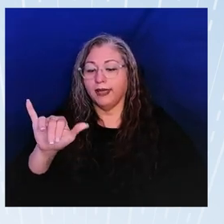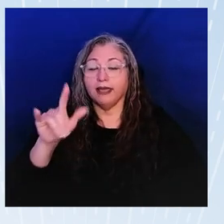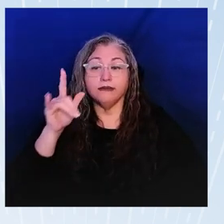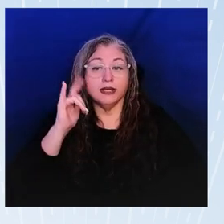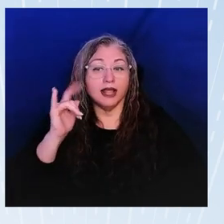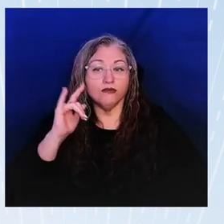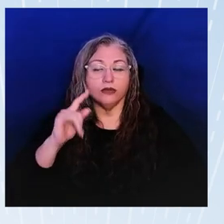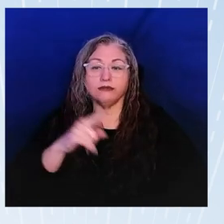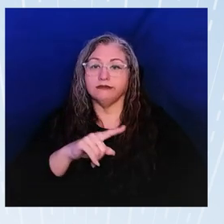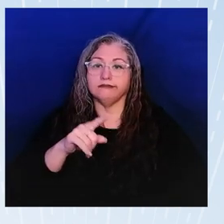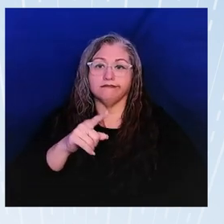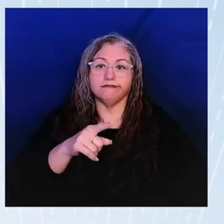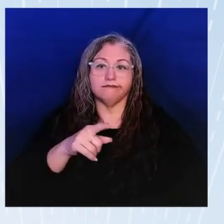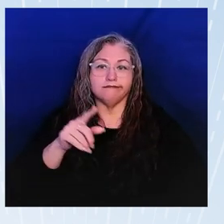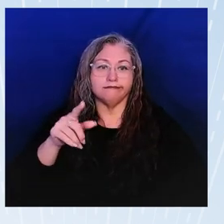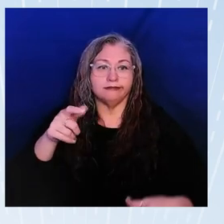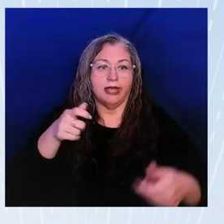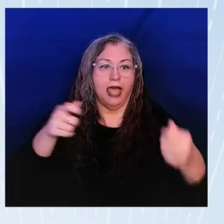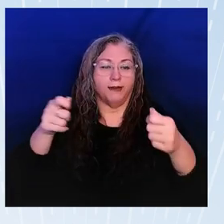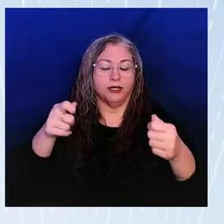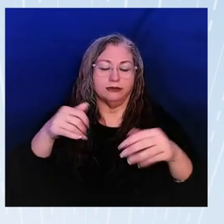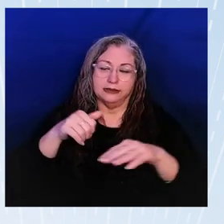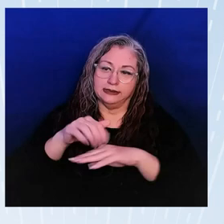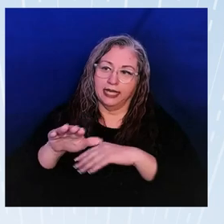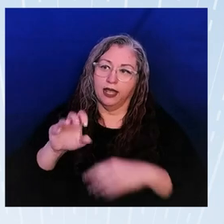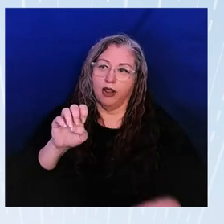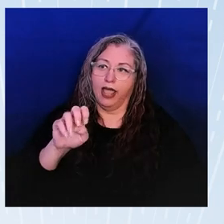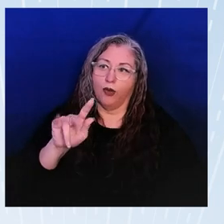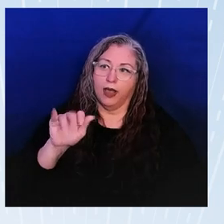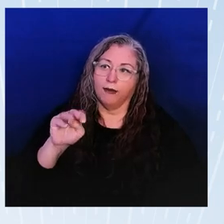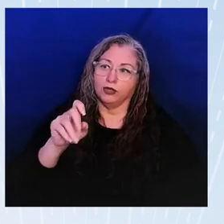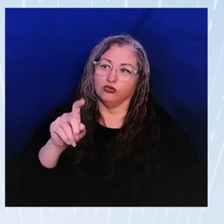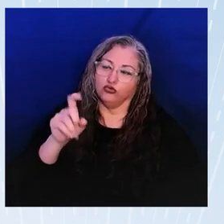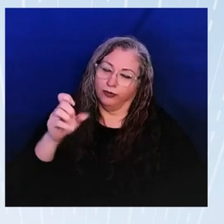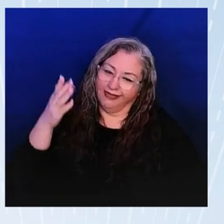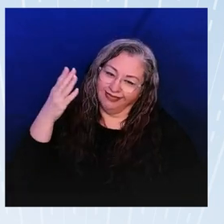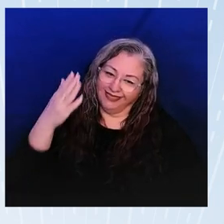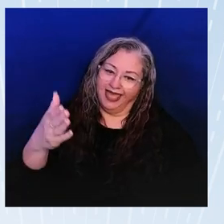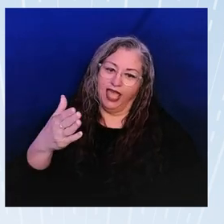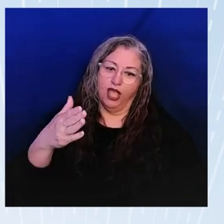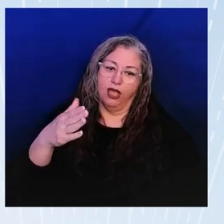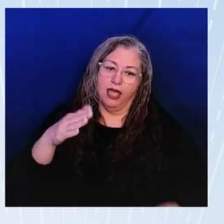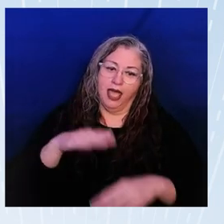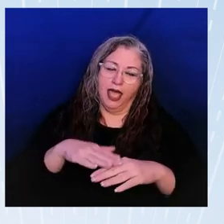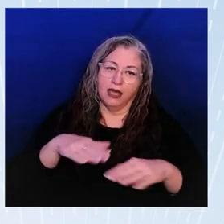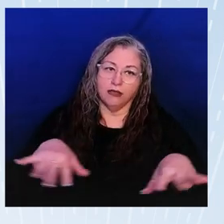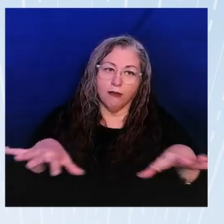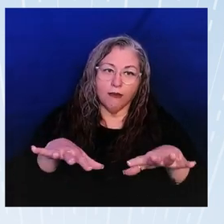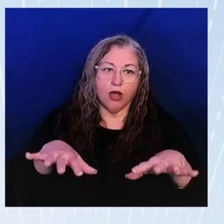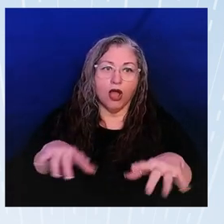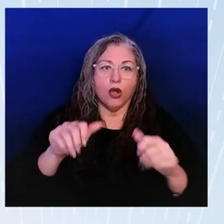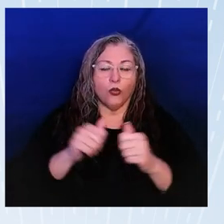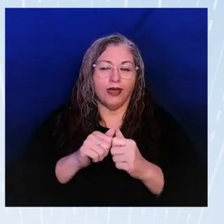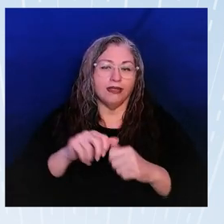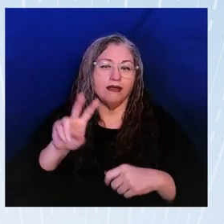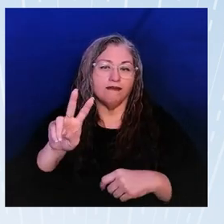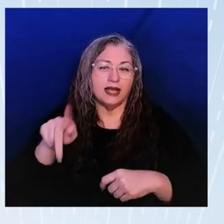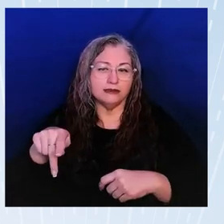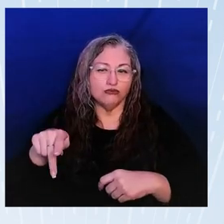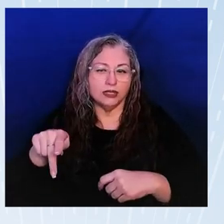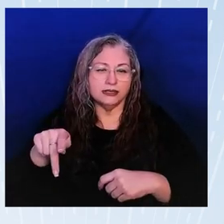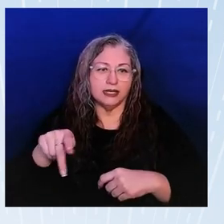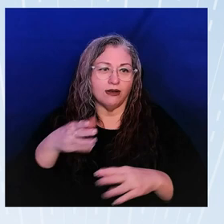immediately deployed our own Erica Moritsugu to be on the ground in Monterey Park after the shootings, with the vice president